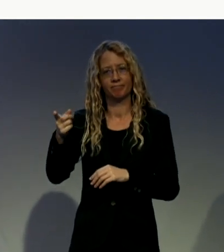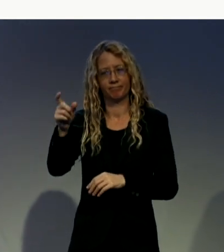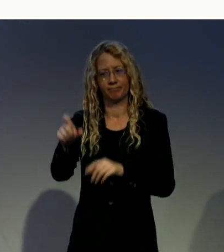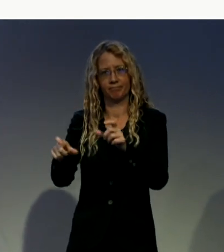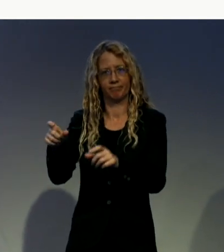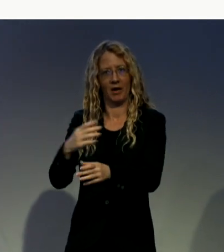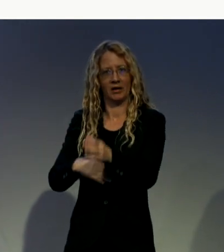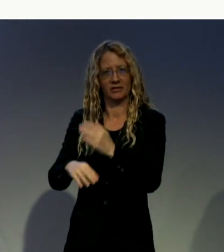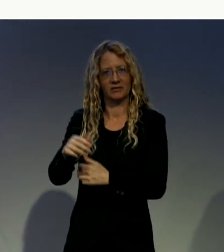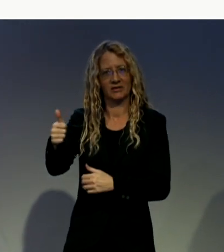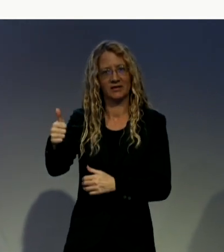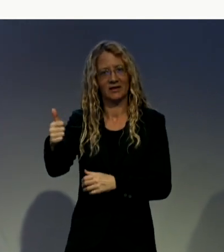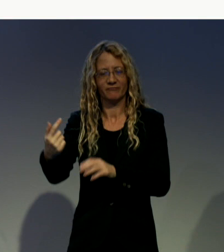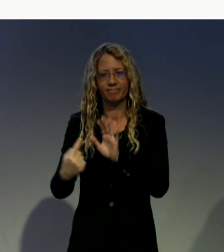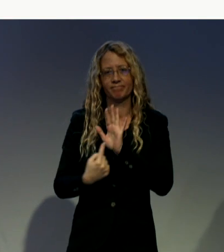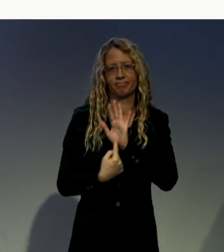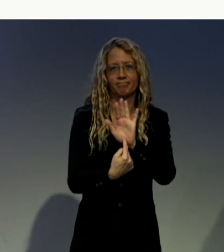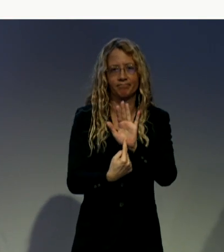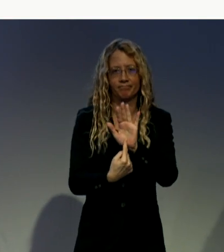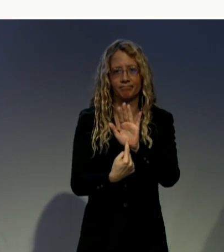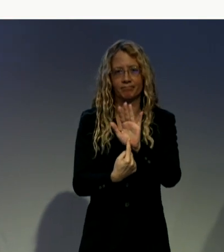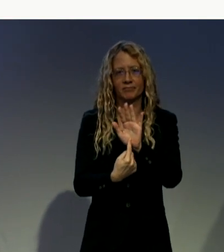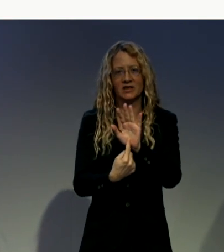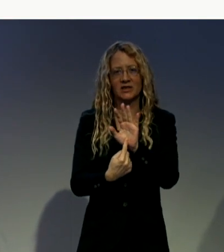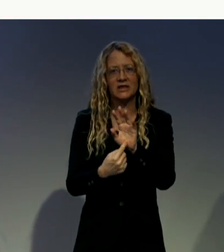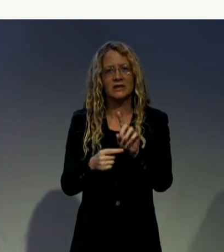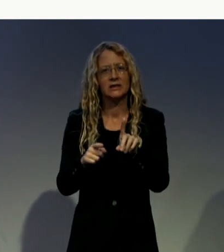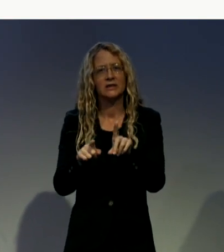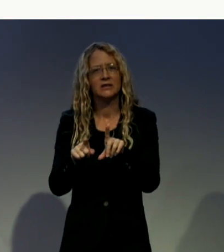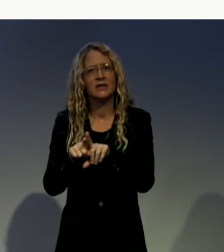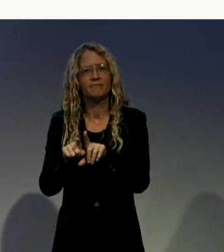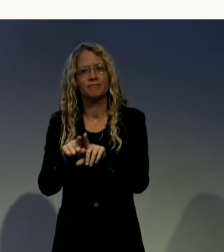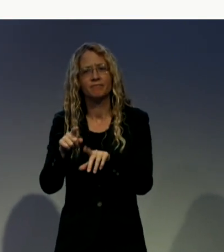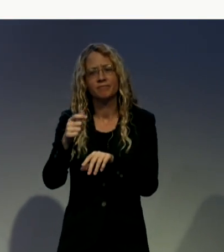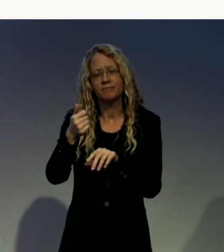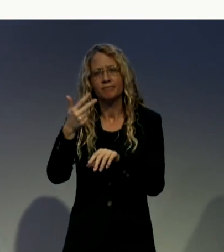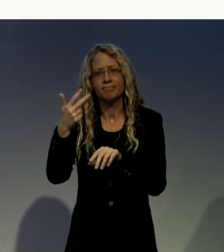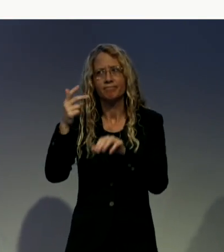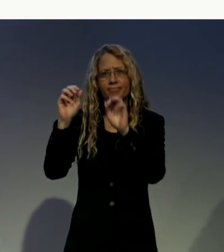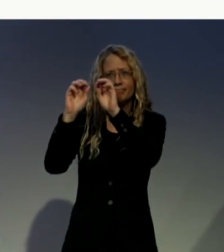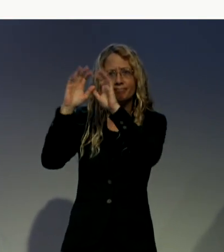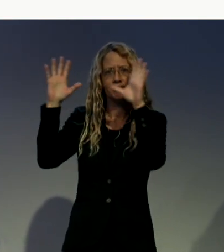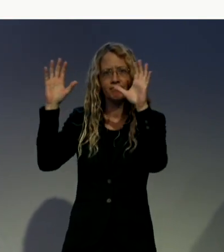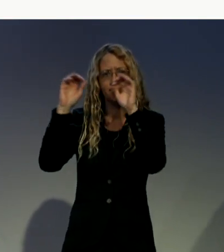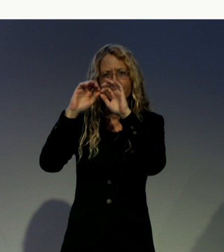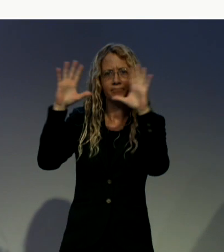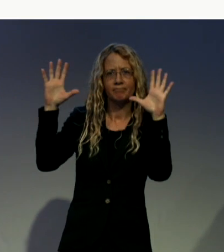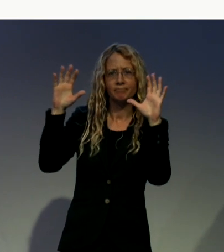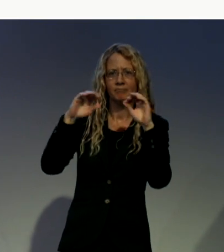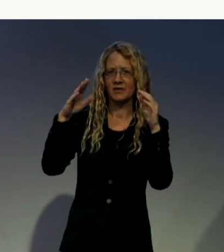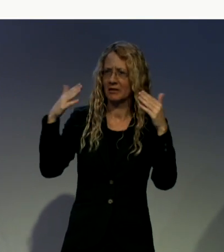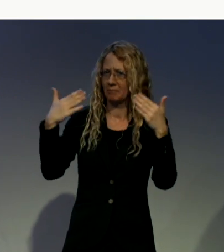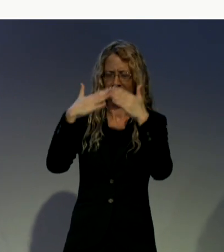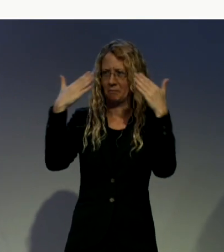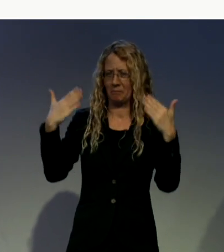does actually burst some bubbles there and pretentious behaviors, and I like that. But I think it's a real